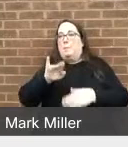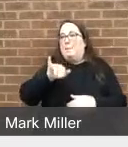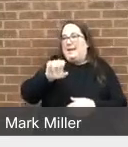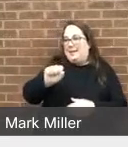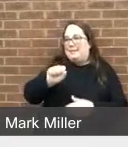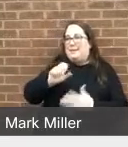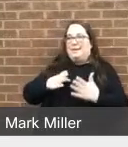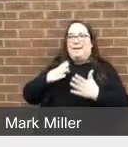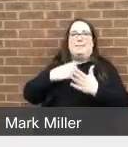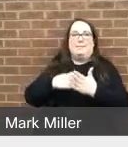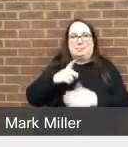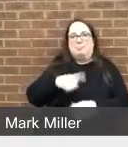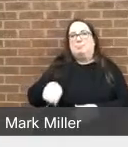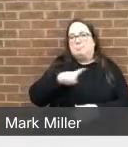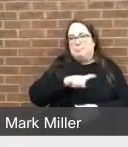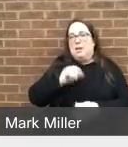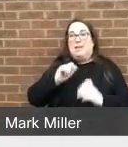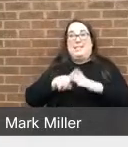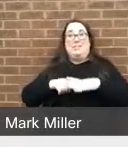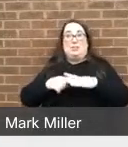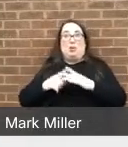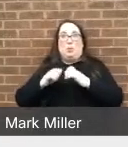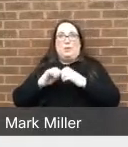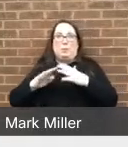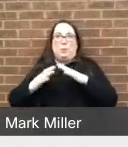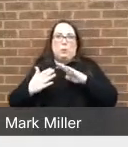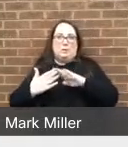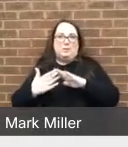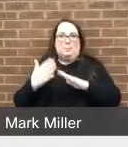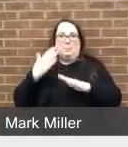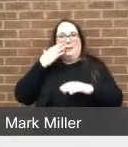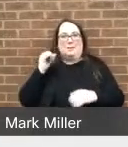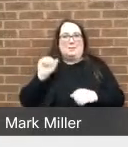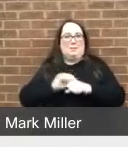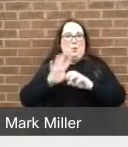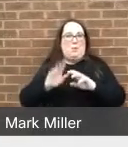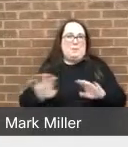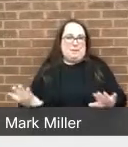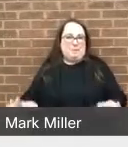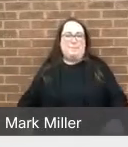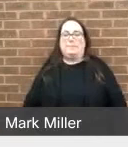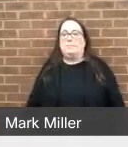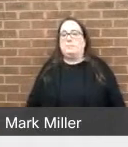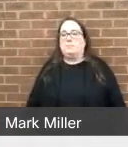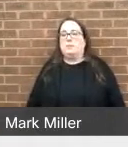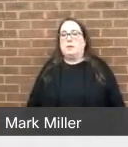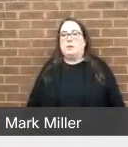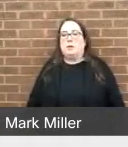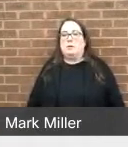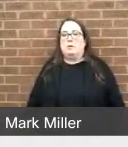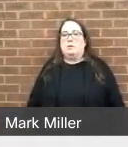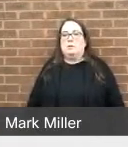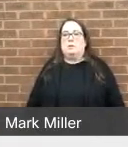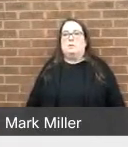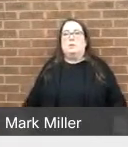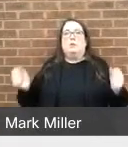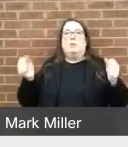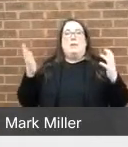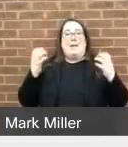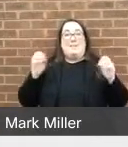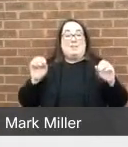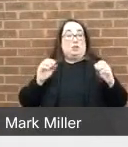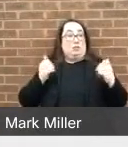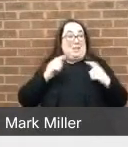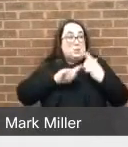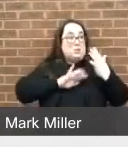practices that began in communities as a result of COVID. Many of our efforts were preemptive as we saw